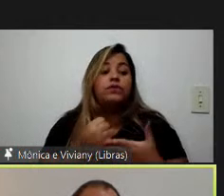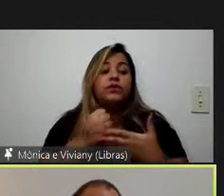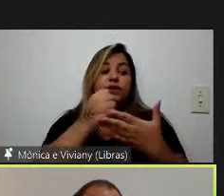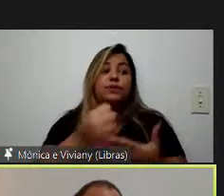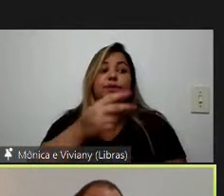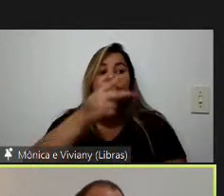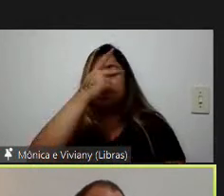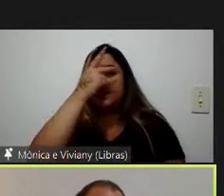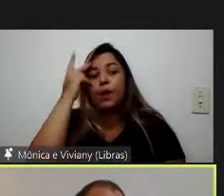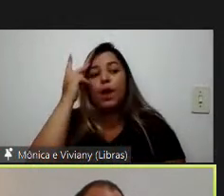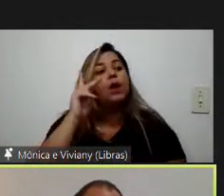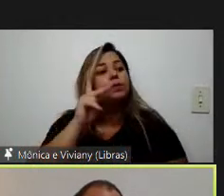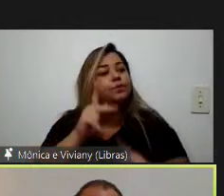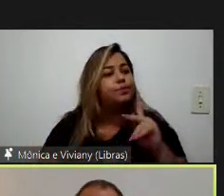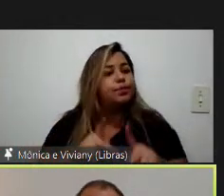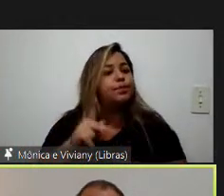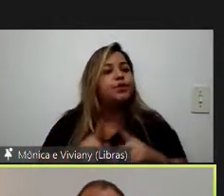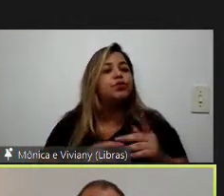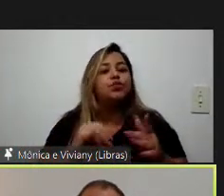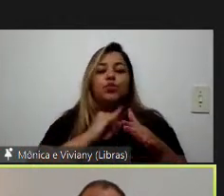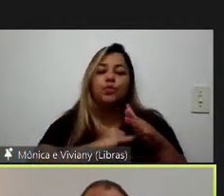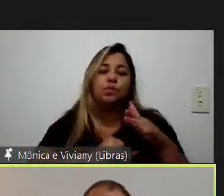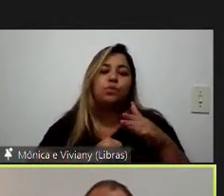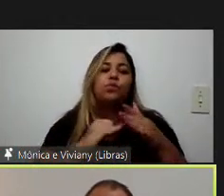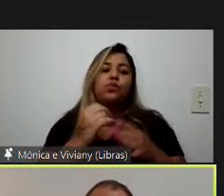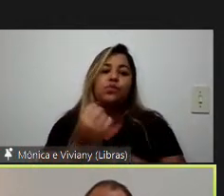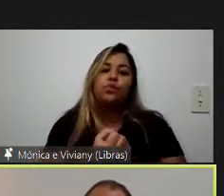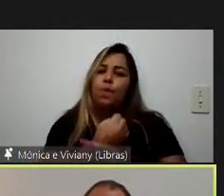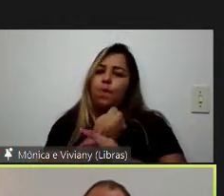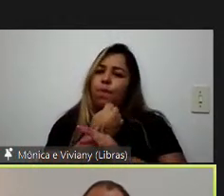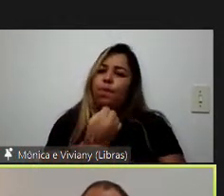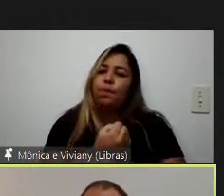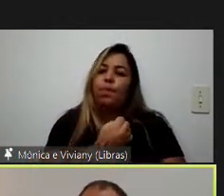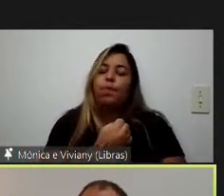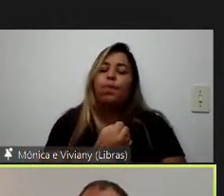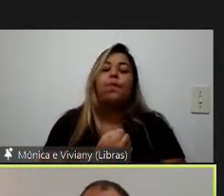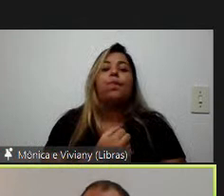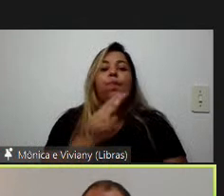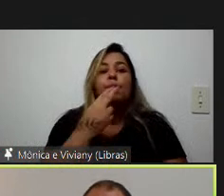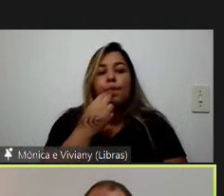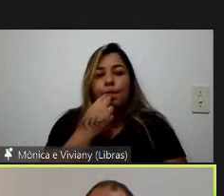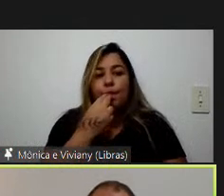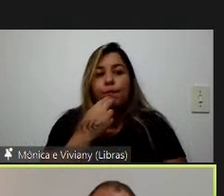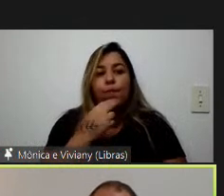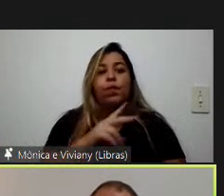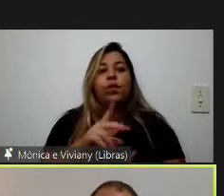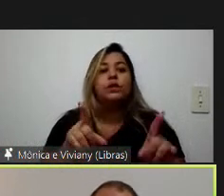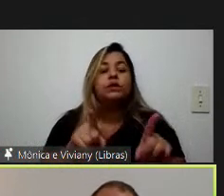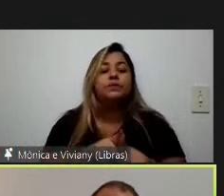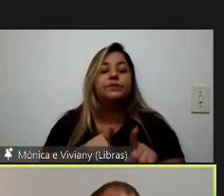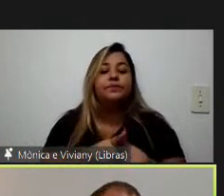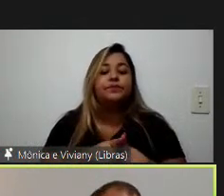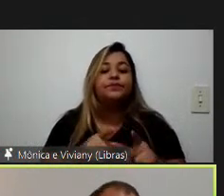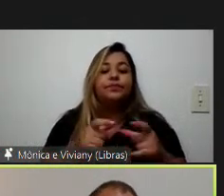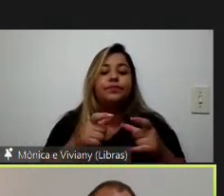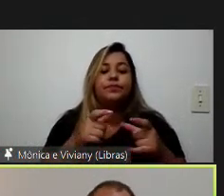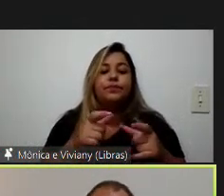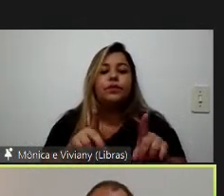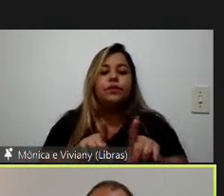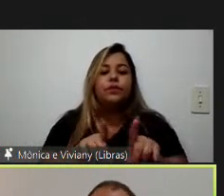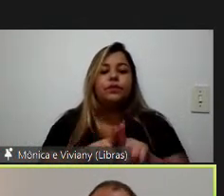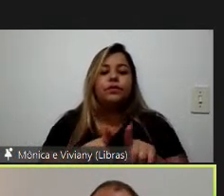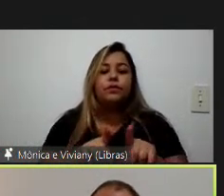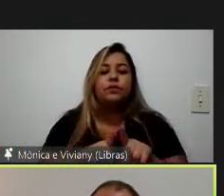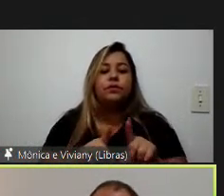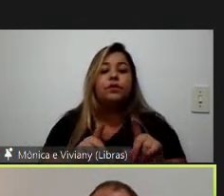Support for offerings of nutritious, locally produced foods in retail settings, for example, by supporting farmers